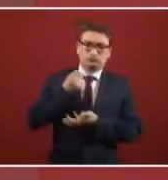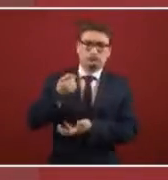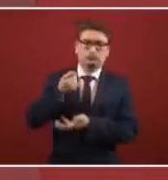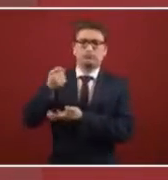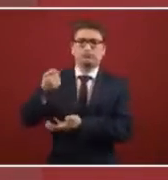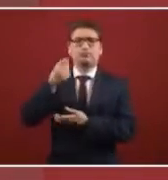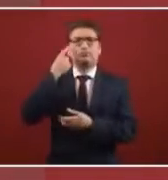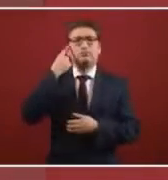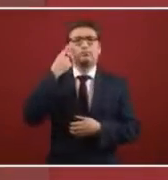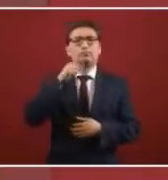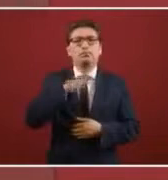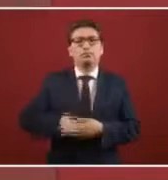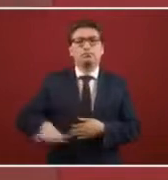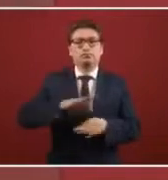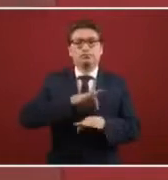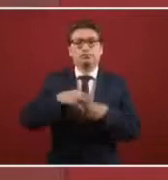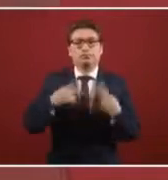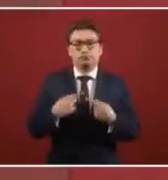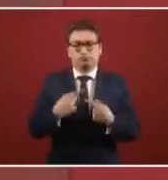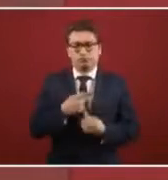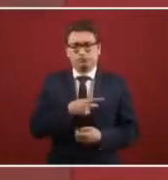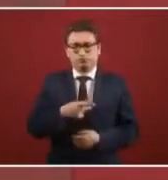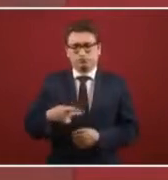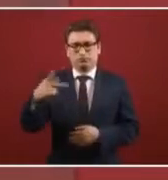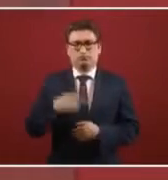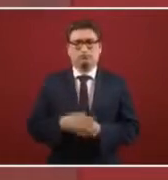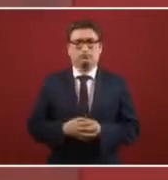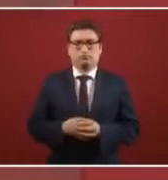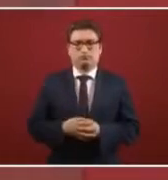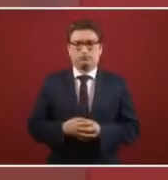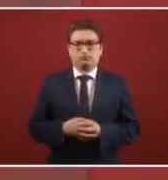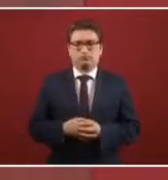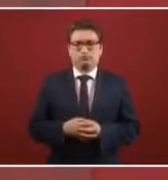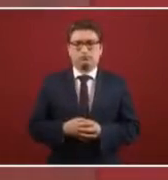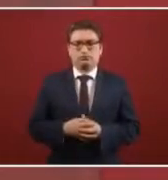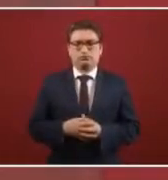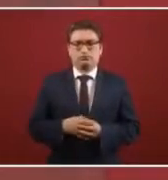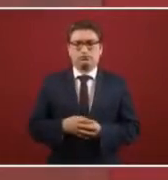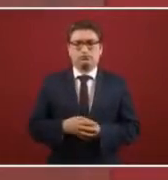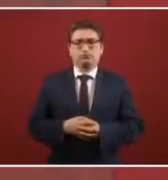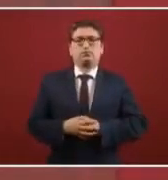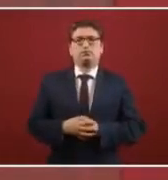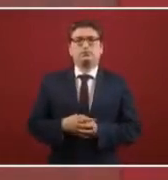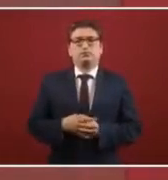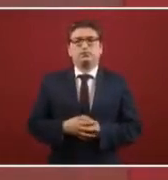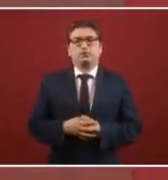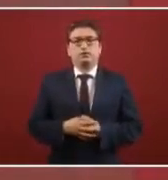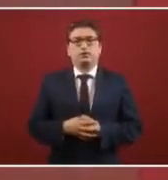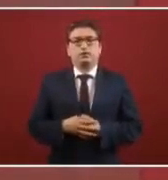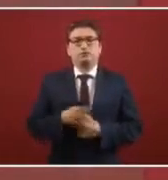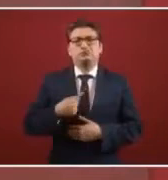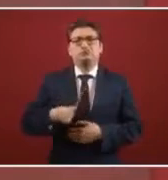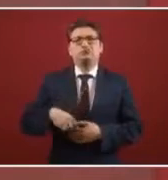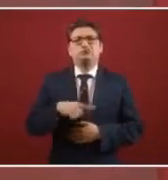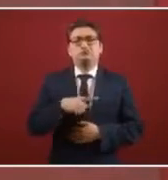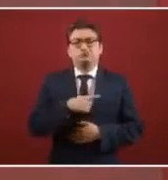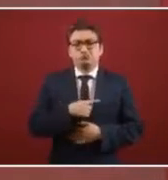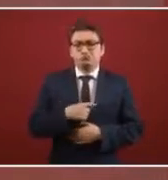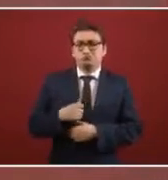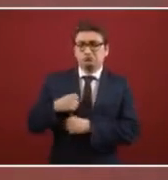los pobres. giving resources to the Que no impoverished. somos demagogos, And we are not demagogues, que